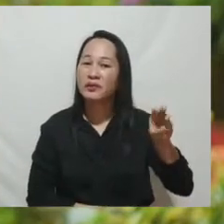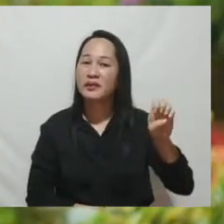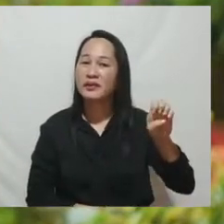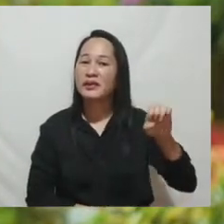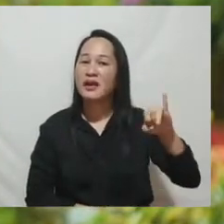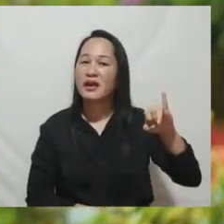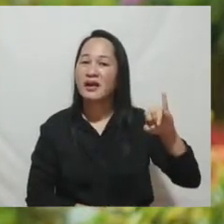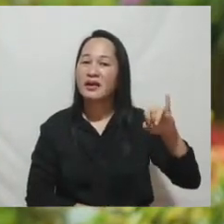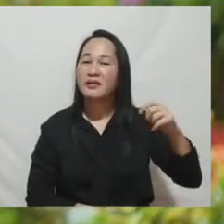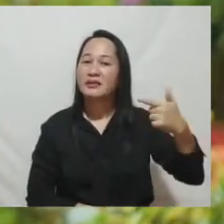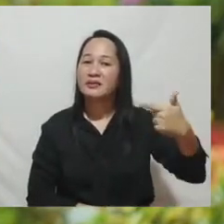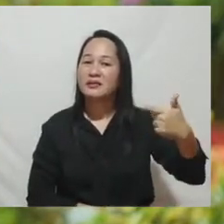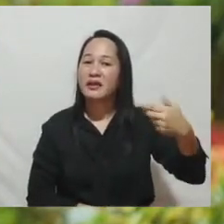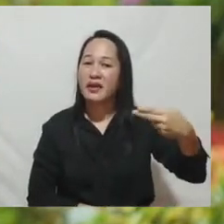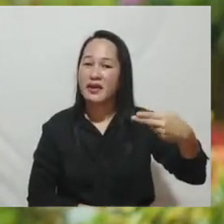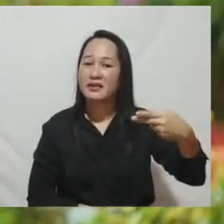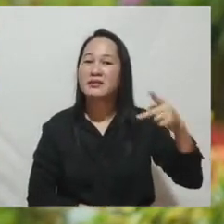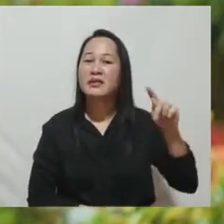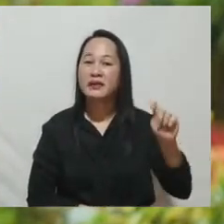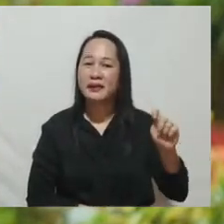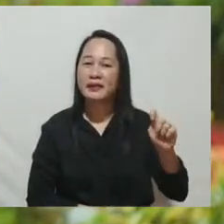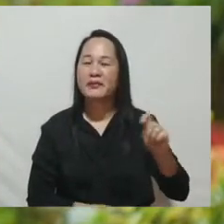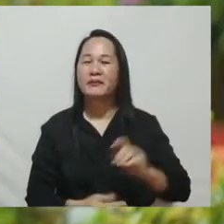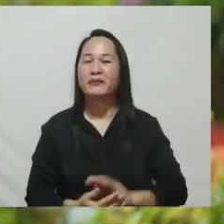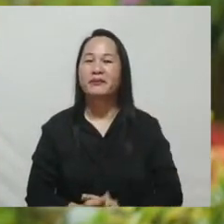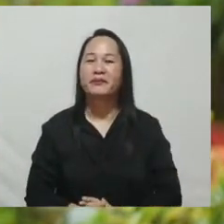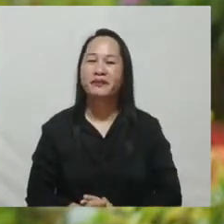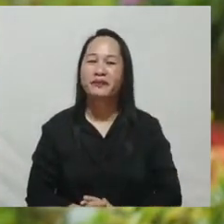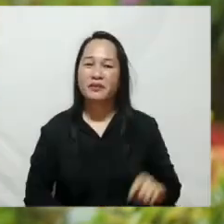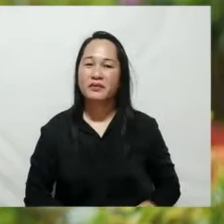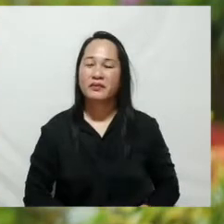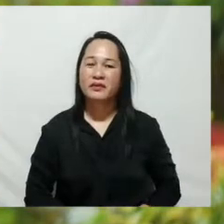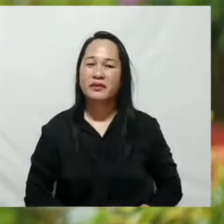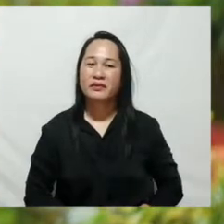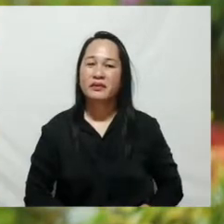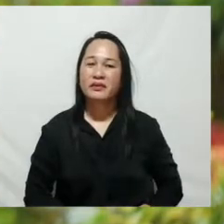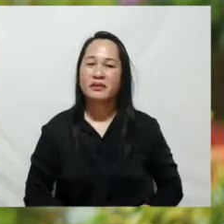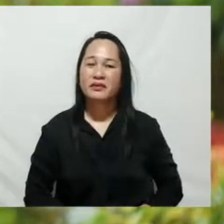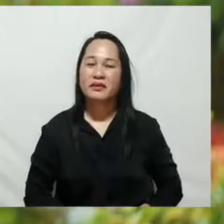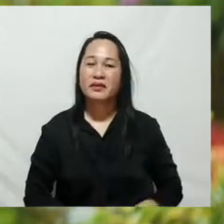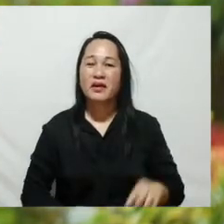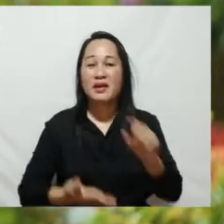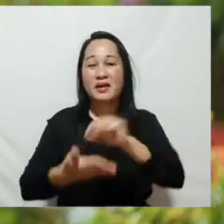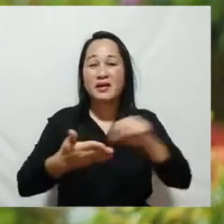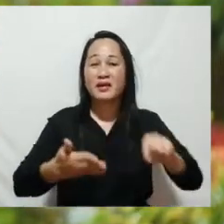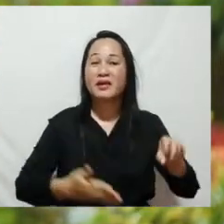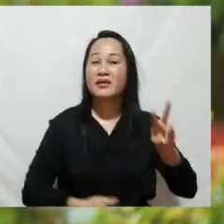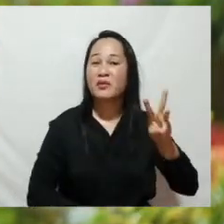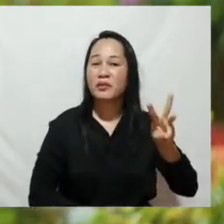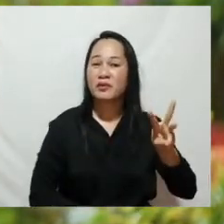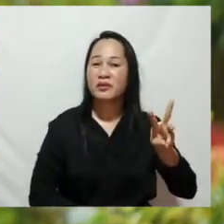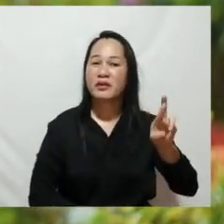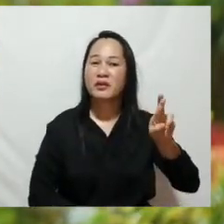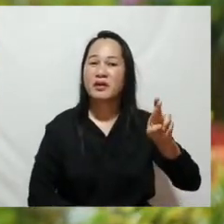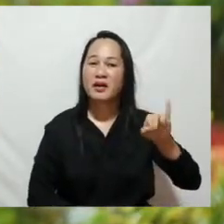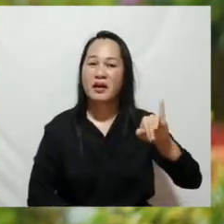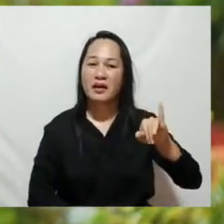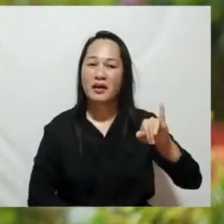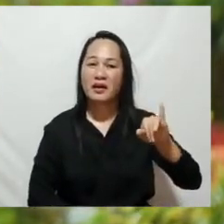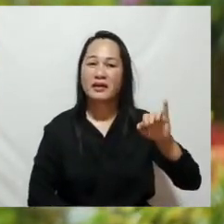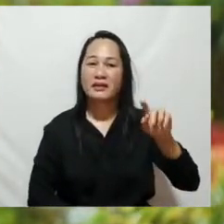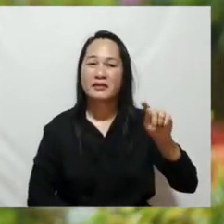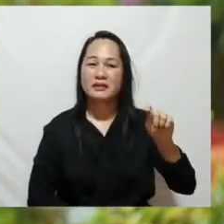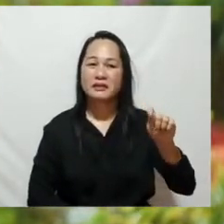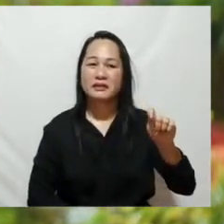G, H, T. Right, W, R, I,